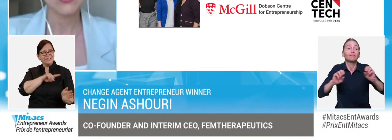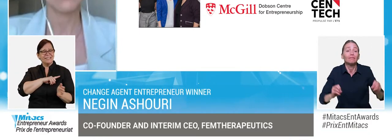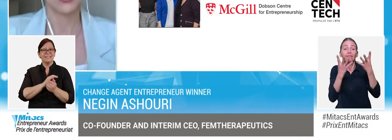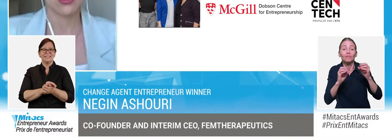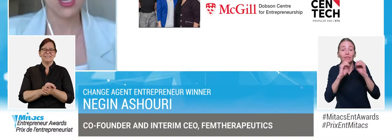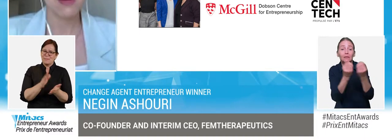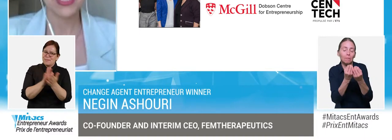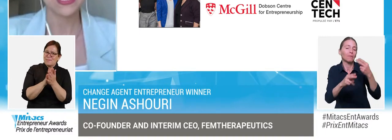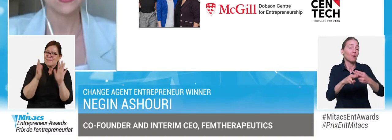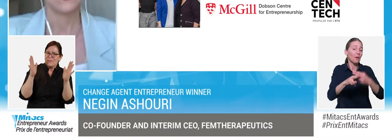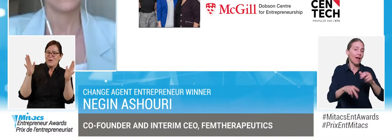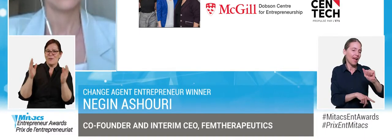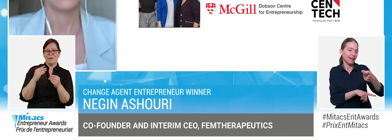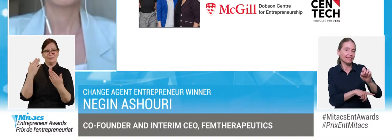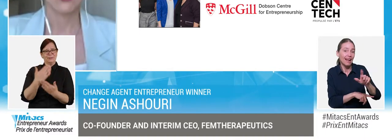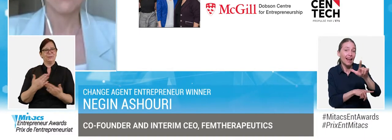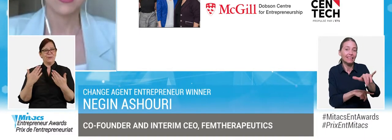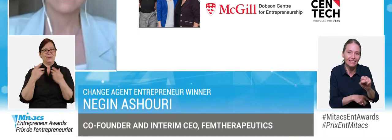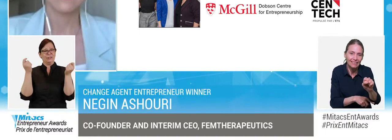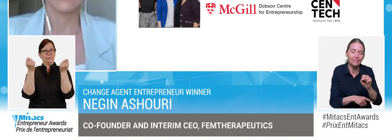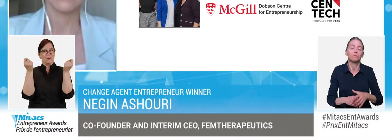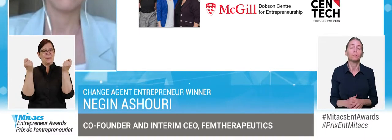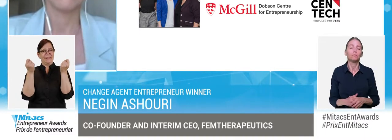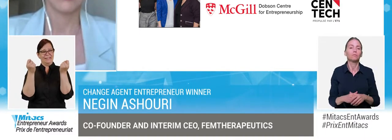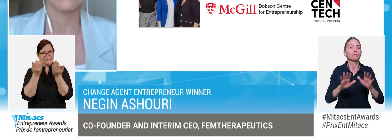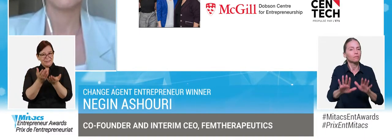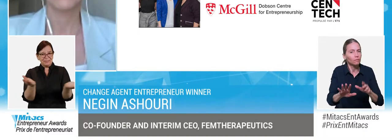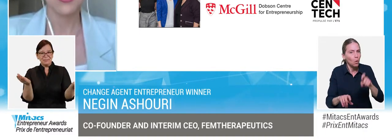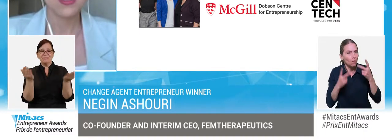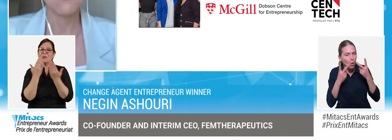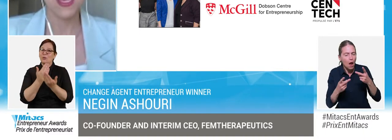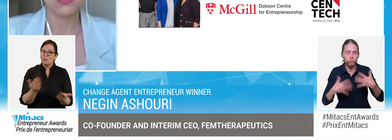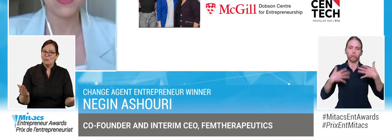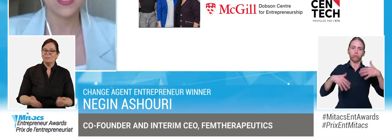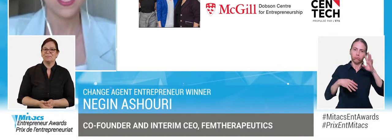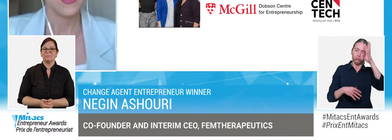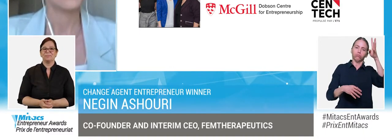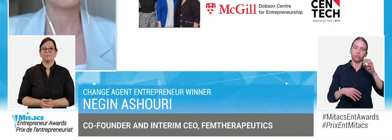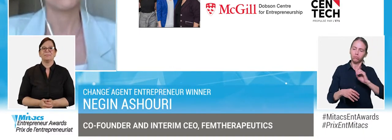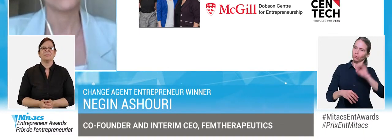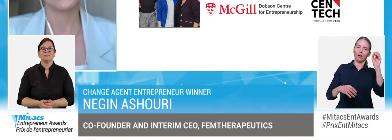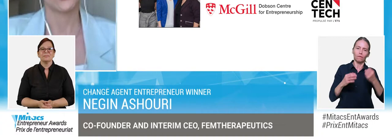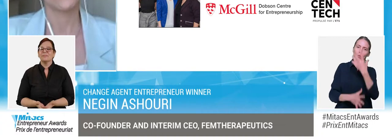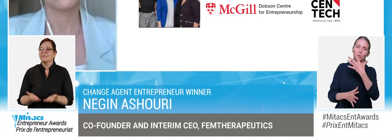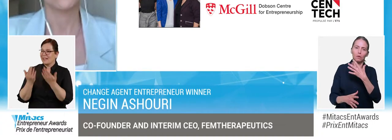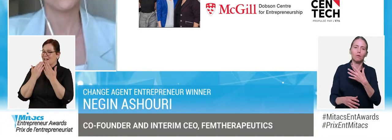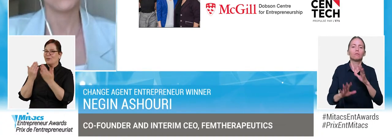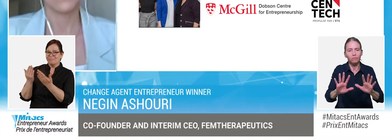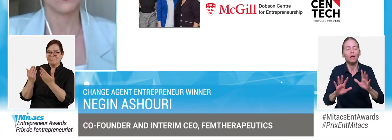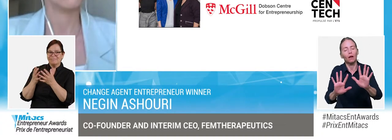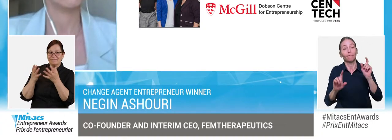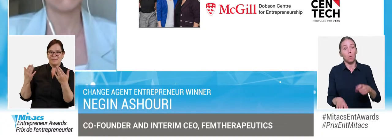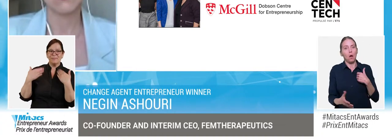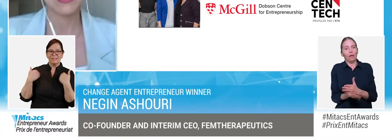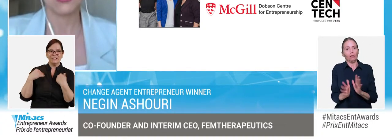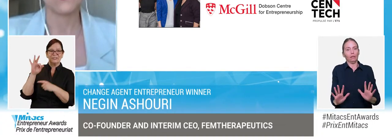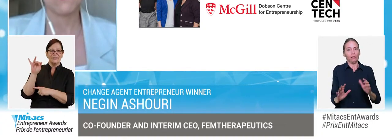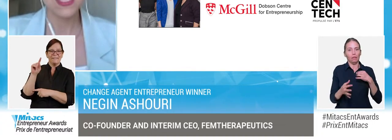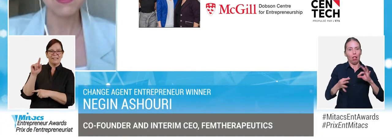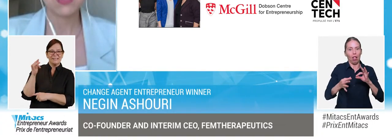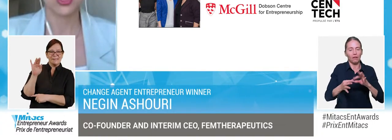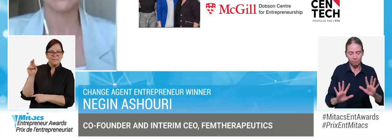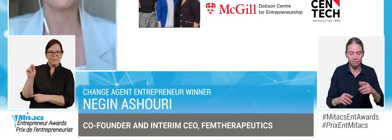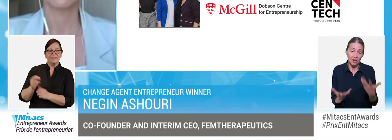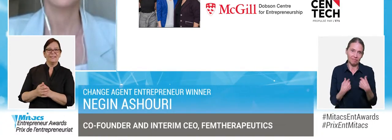full-time on our company and progress our product development and prepared us for the round